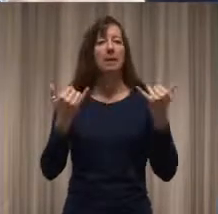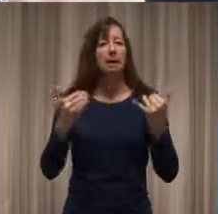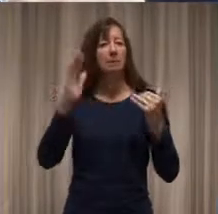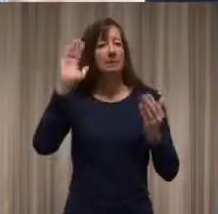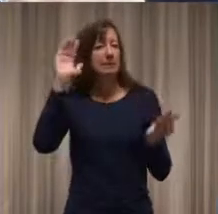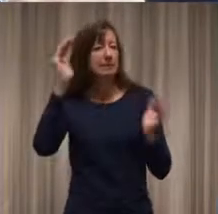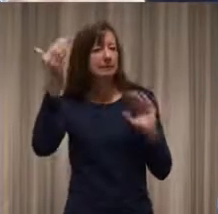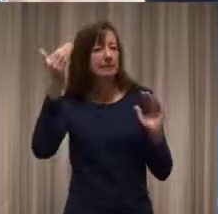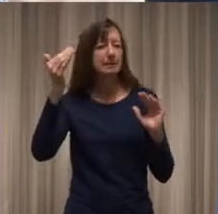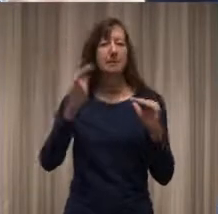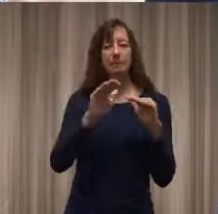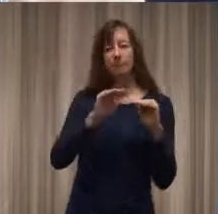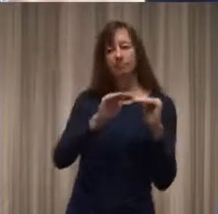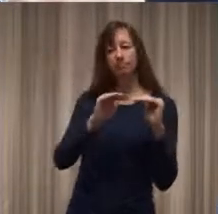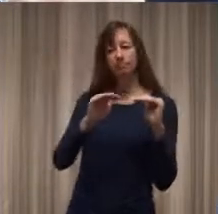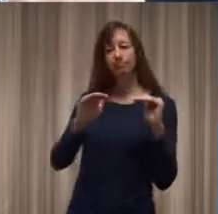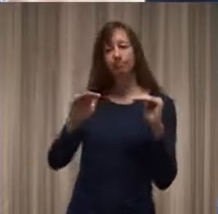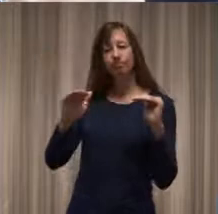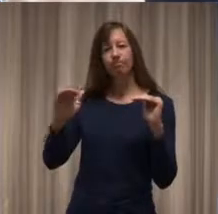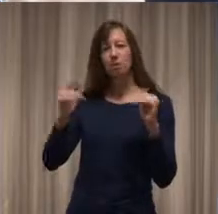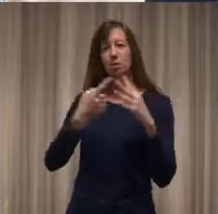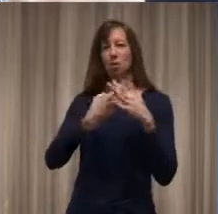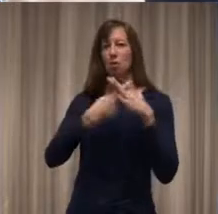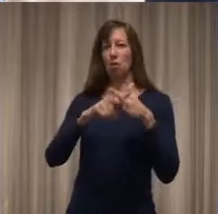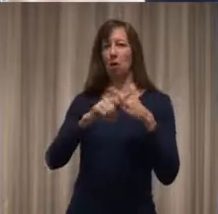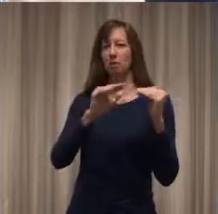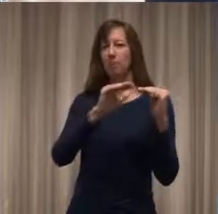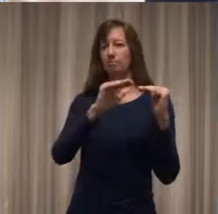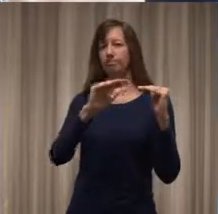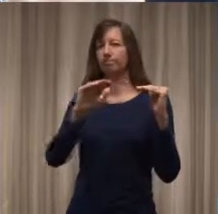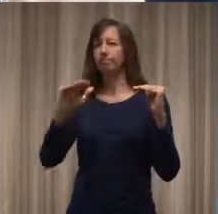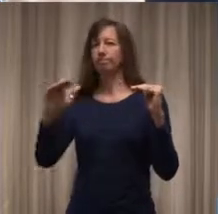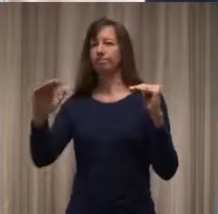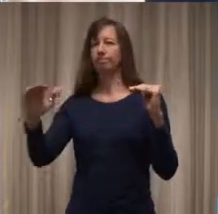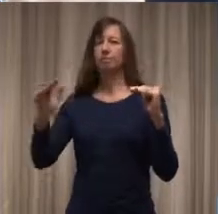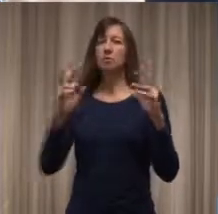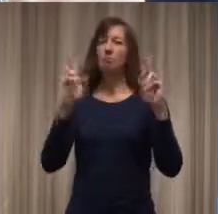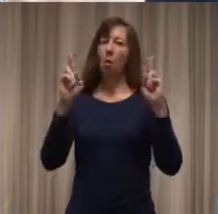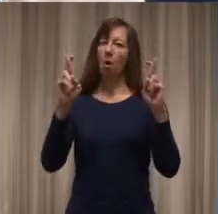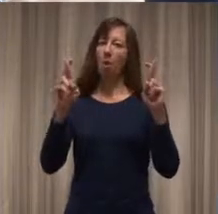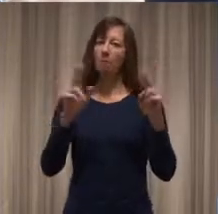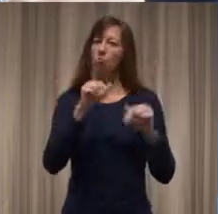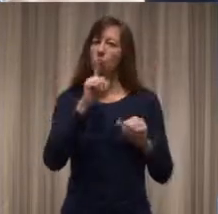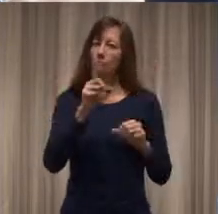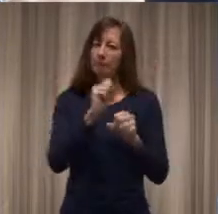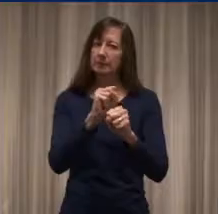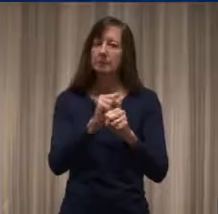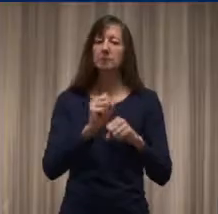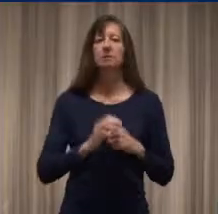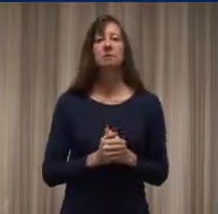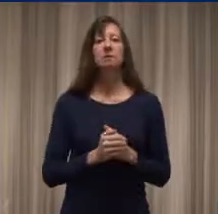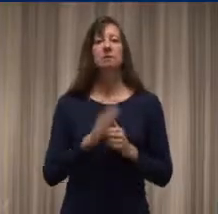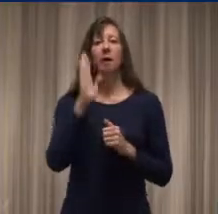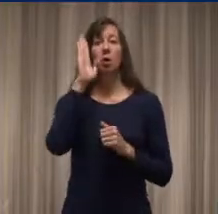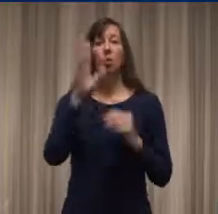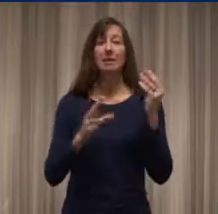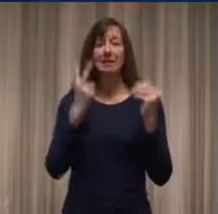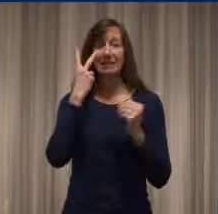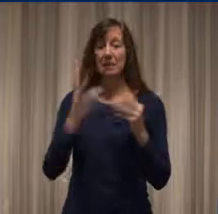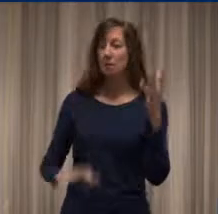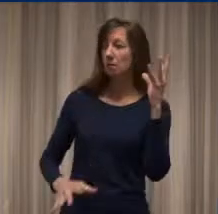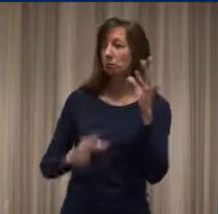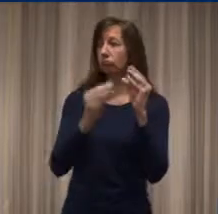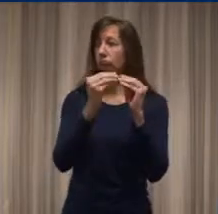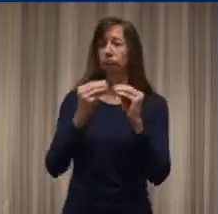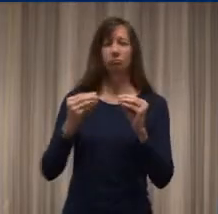off, and I of course hope that that is the case. You'll see that here in the numbers. So total cases cumulatively